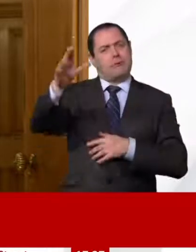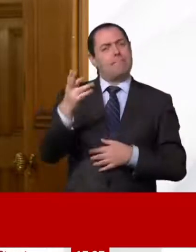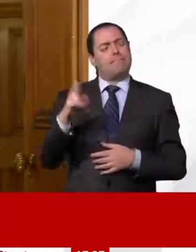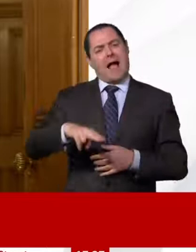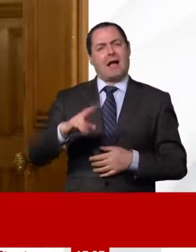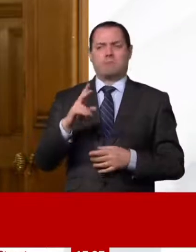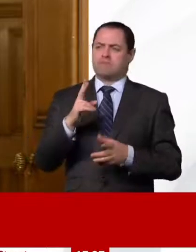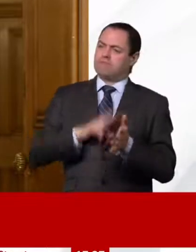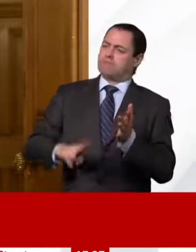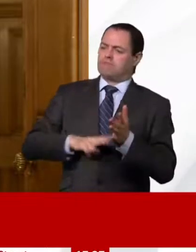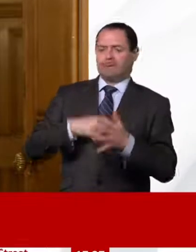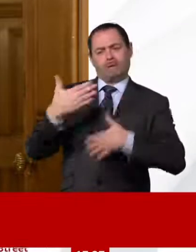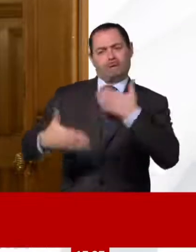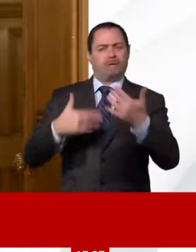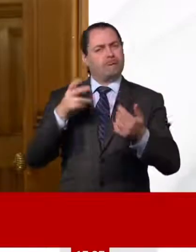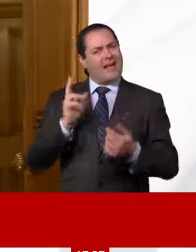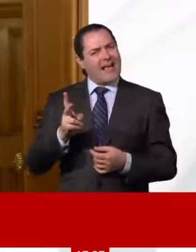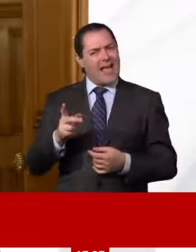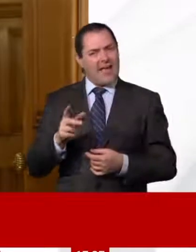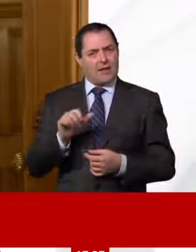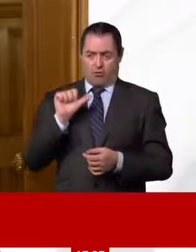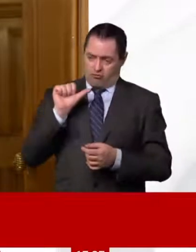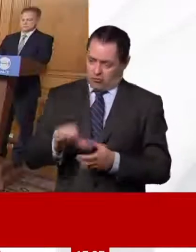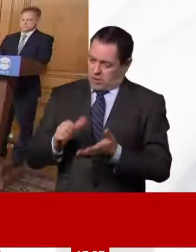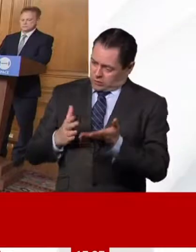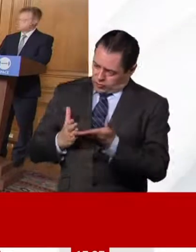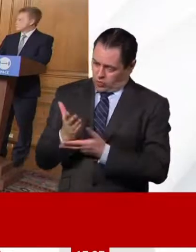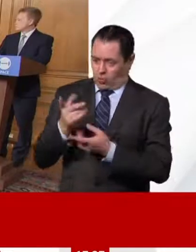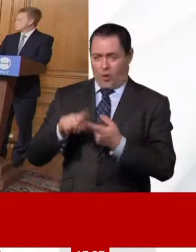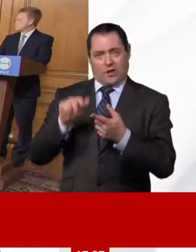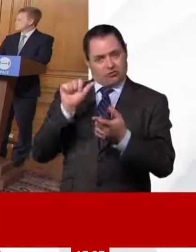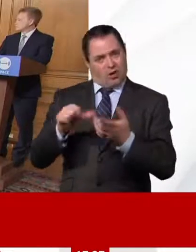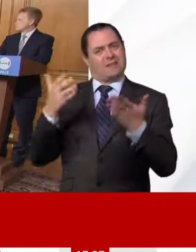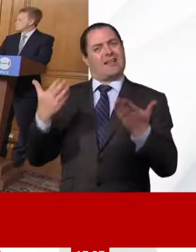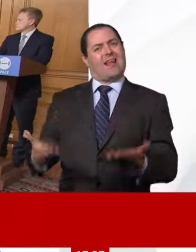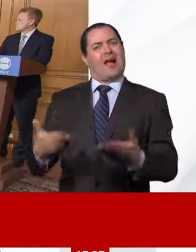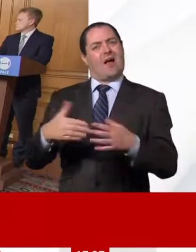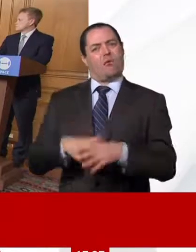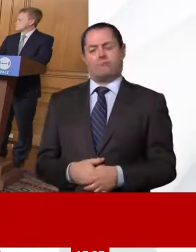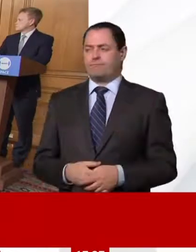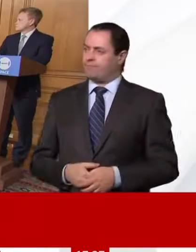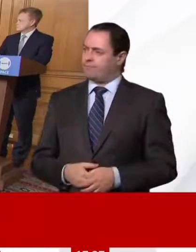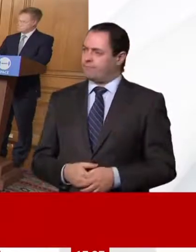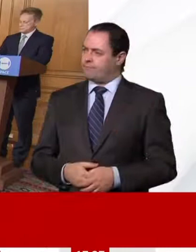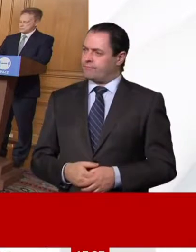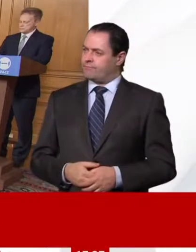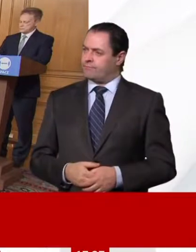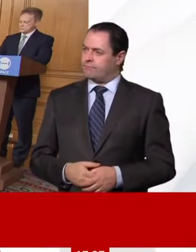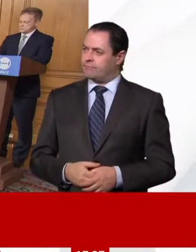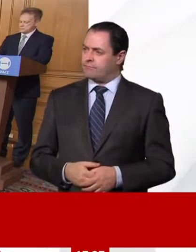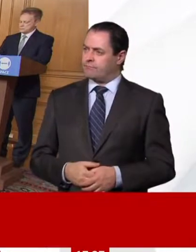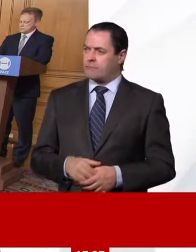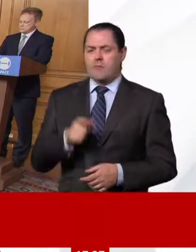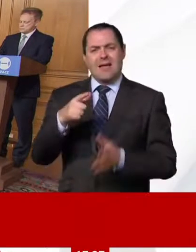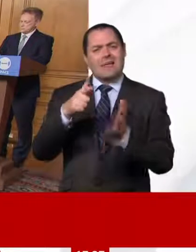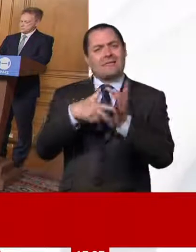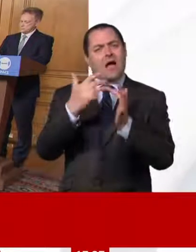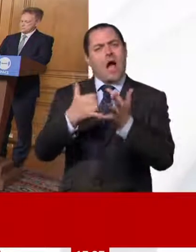say then and now. And I'll go now to Francis Elliott of The Times.